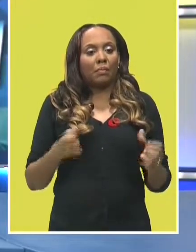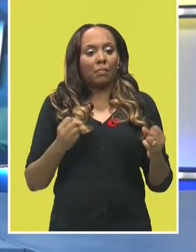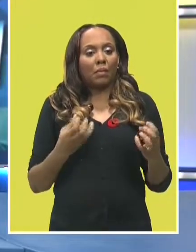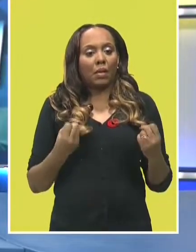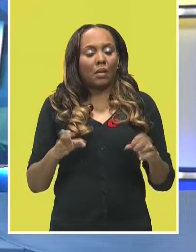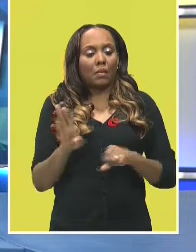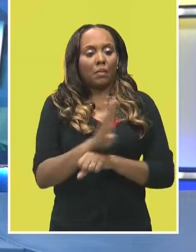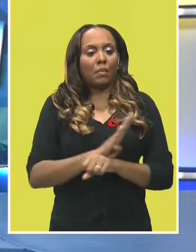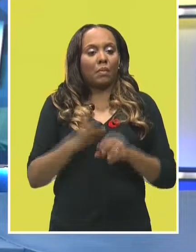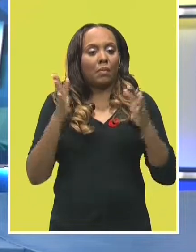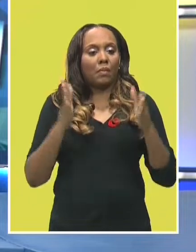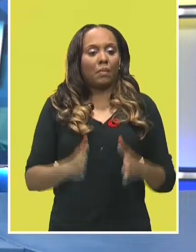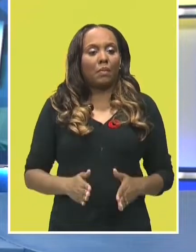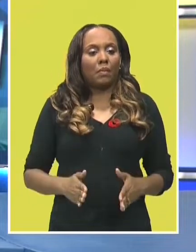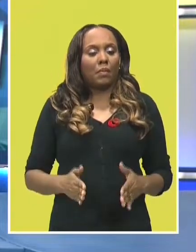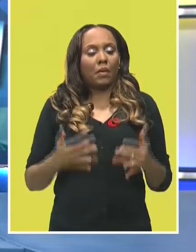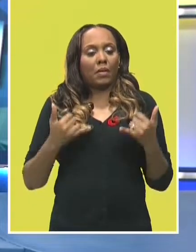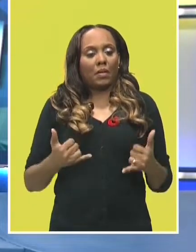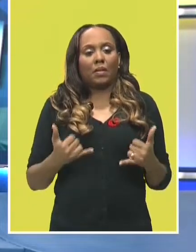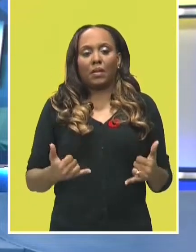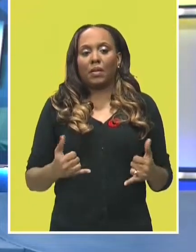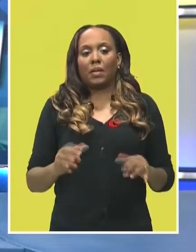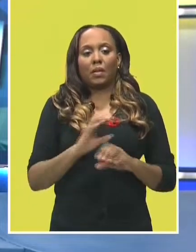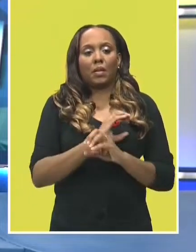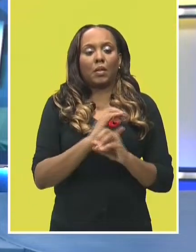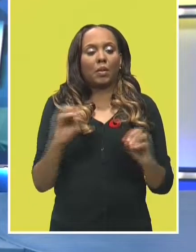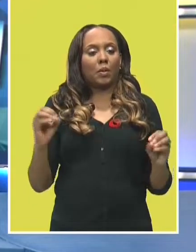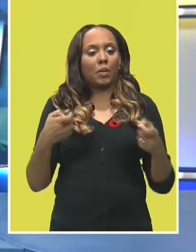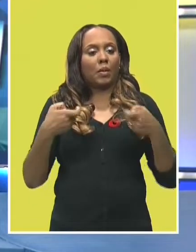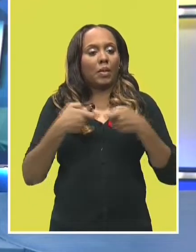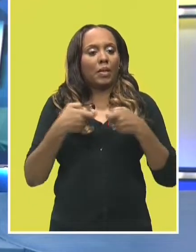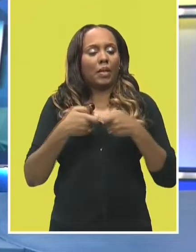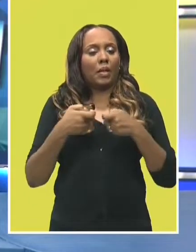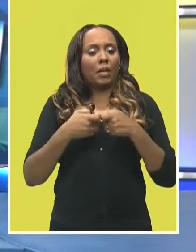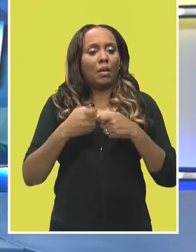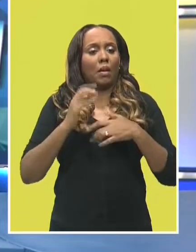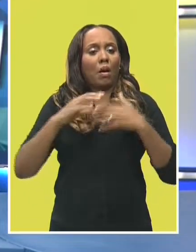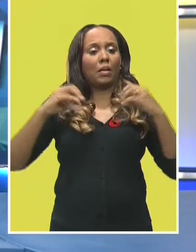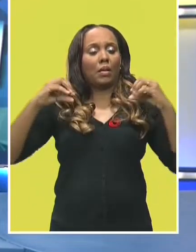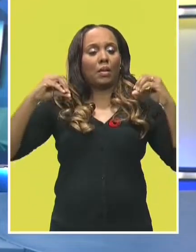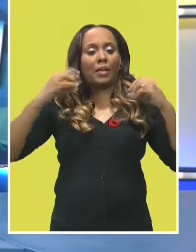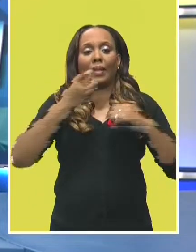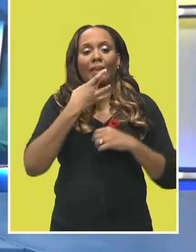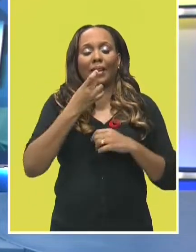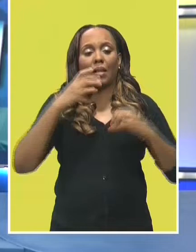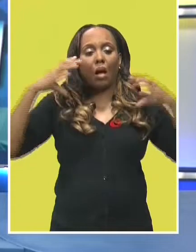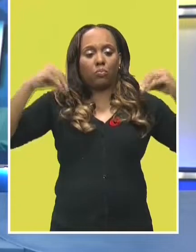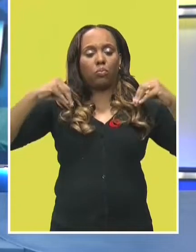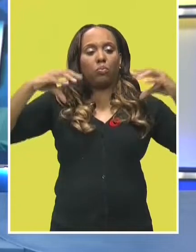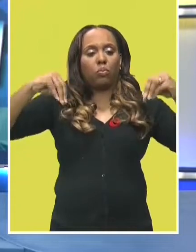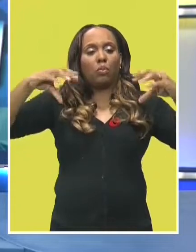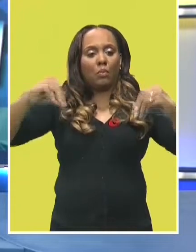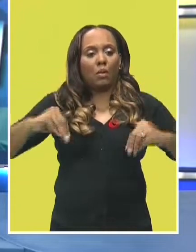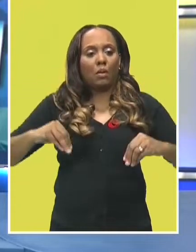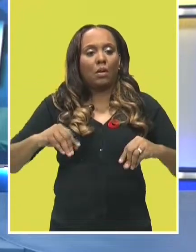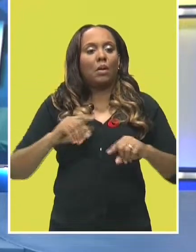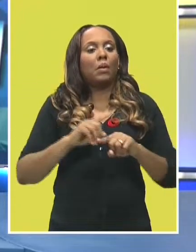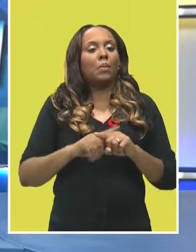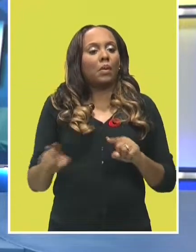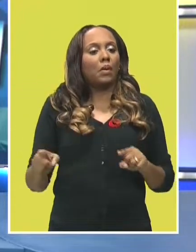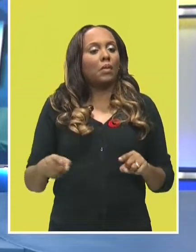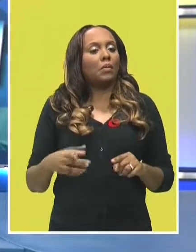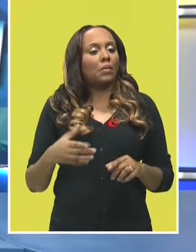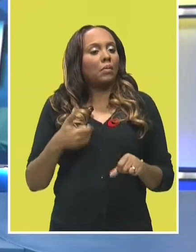Scores of Barbadians in several districts have been without electricity for several hours today, and the Barbados Light and Power Company is blaming what it's